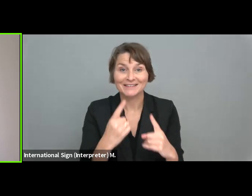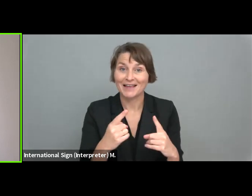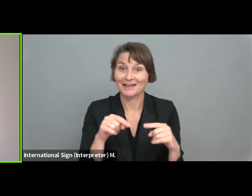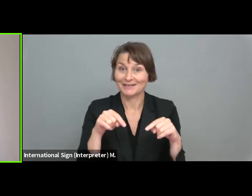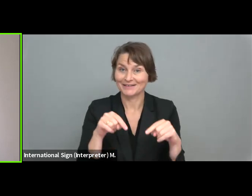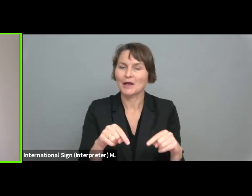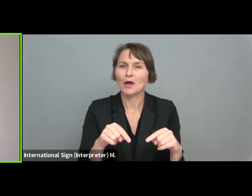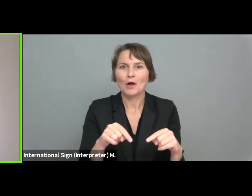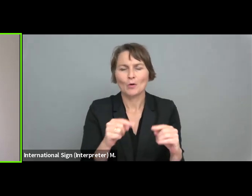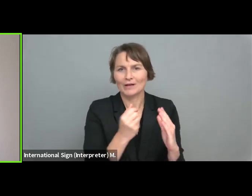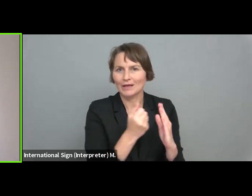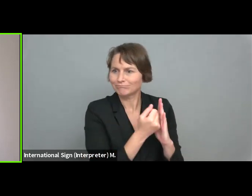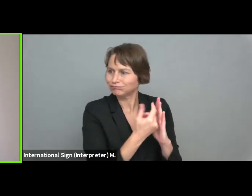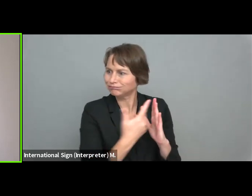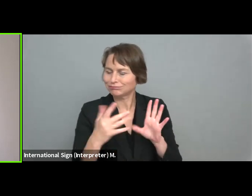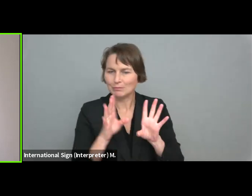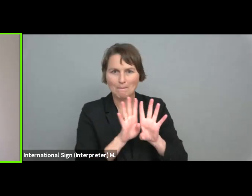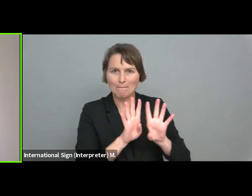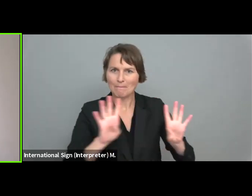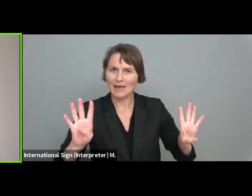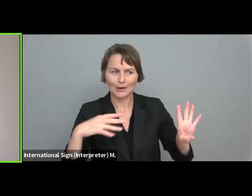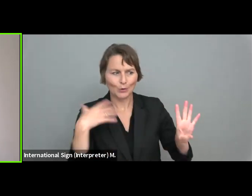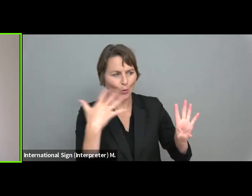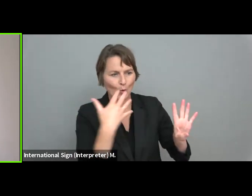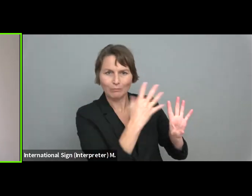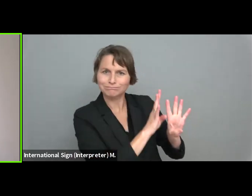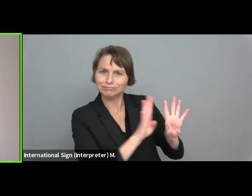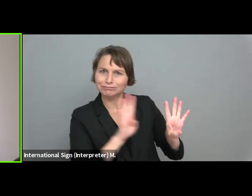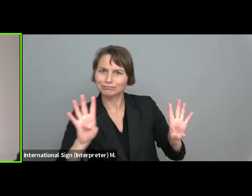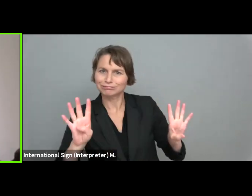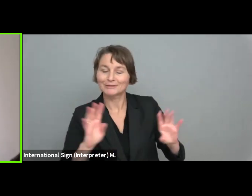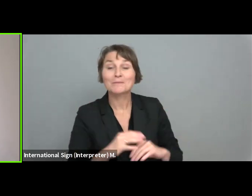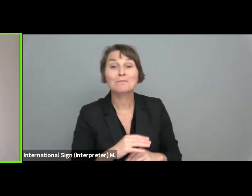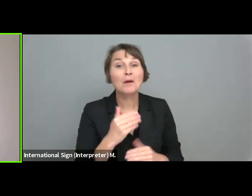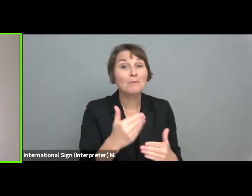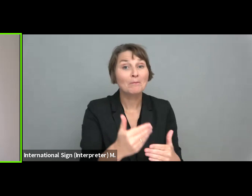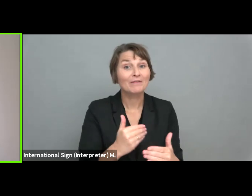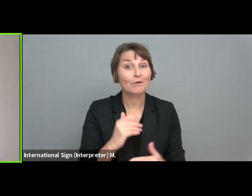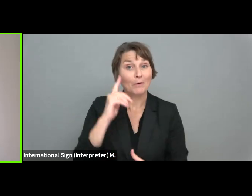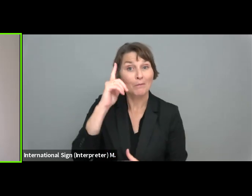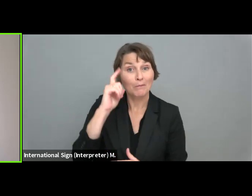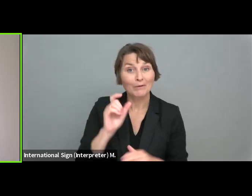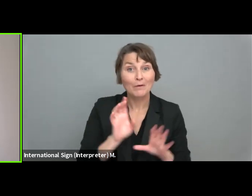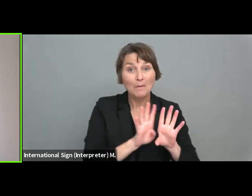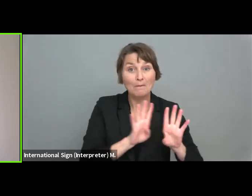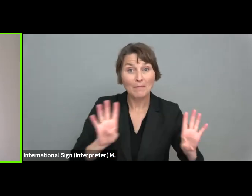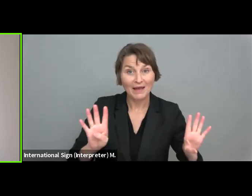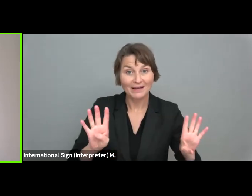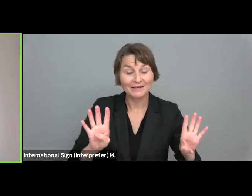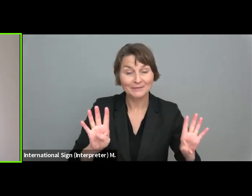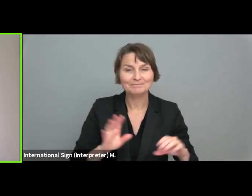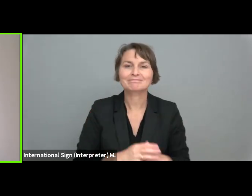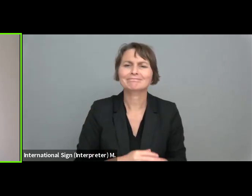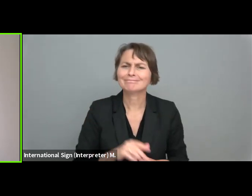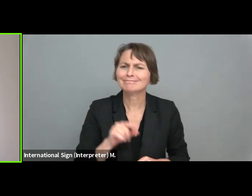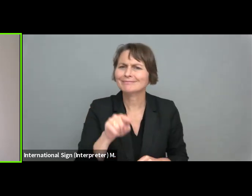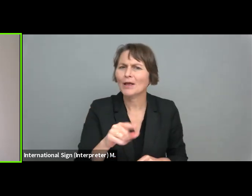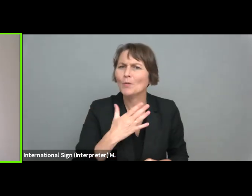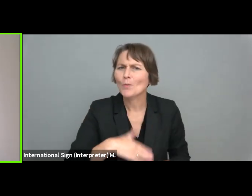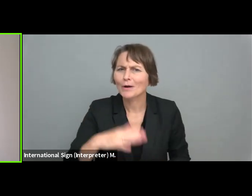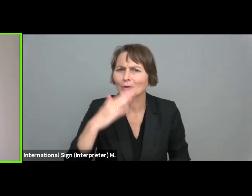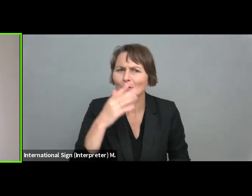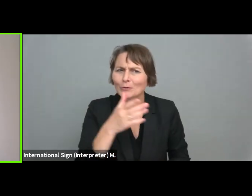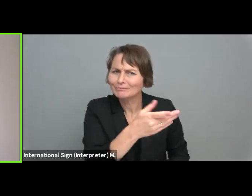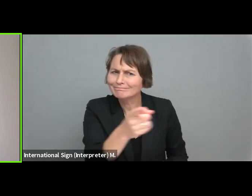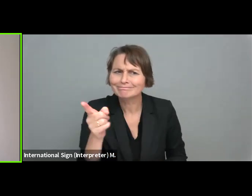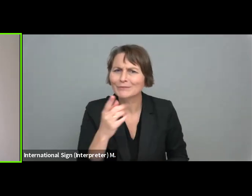stellar panel that has joined us today. But before we get to our panelists, before we hear what they have to say, I want to know what you have to say.